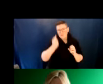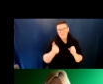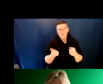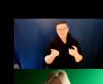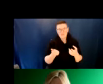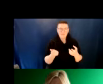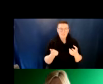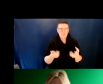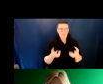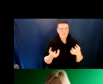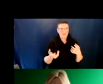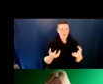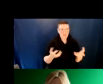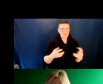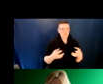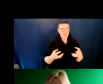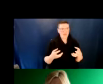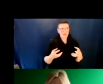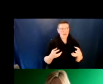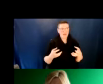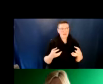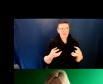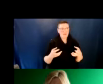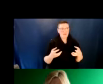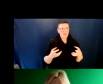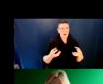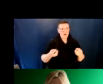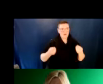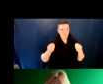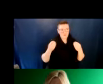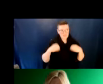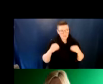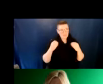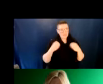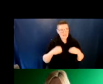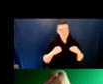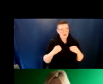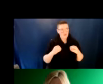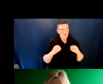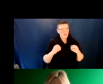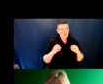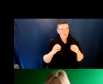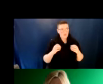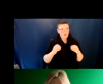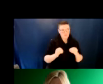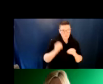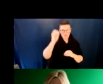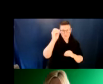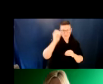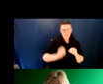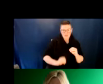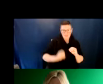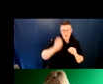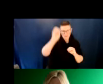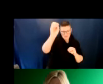which suggests a correlation between our physical sense of